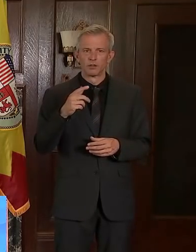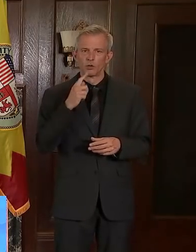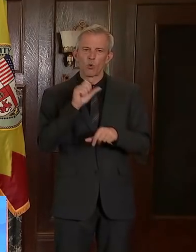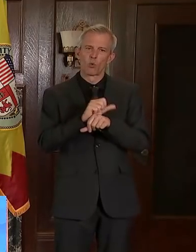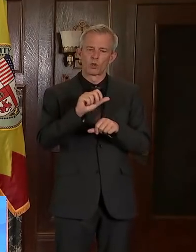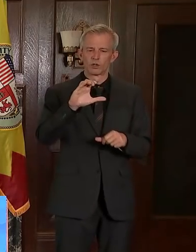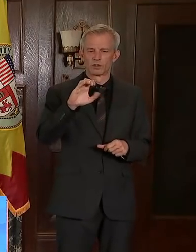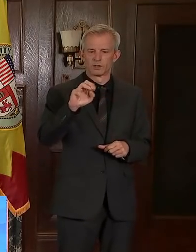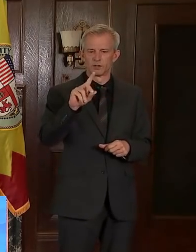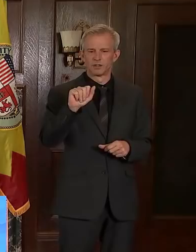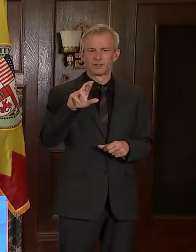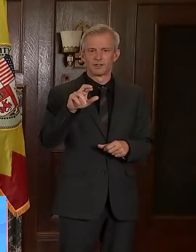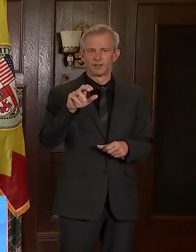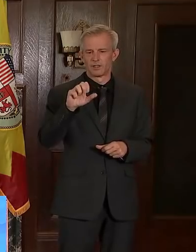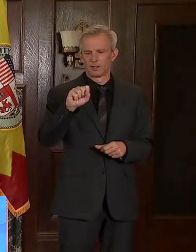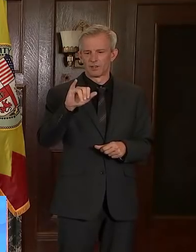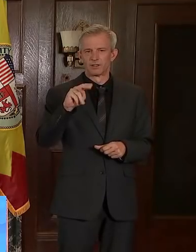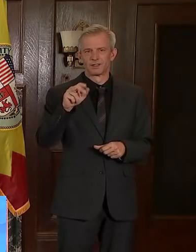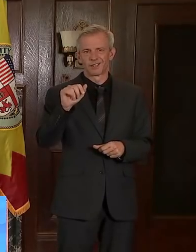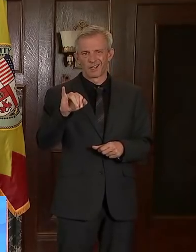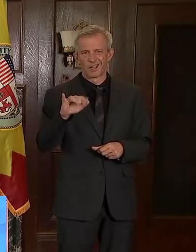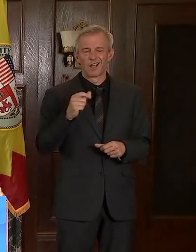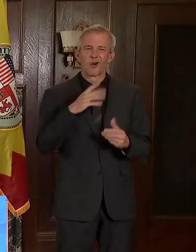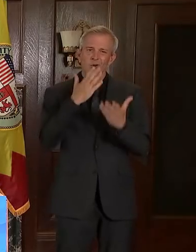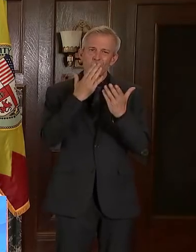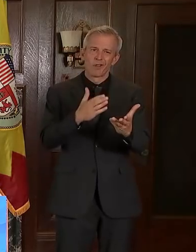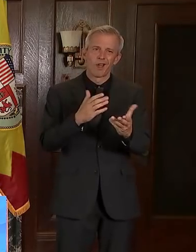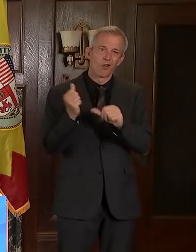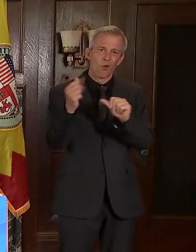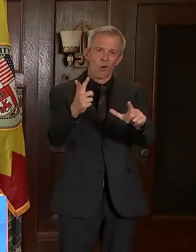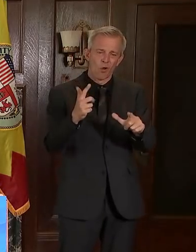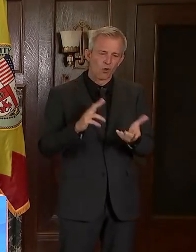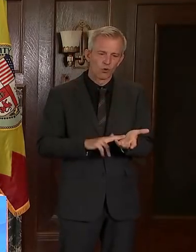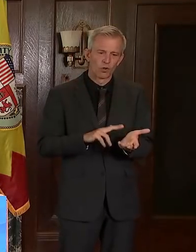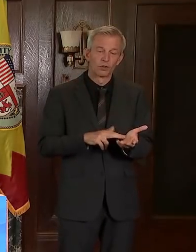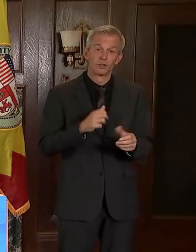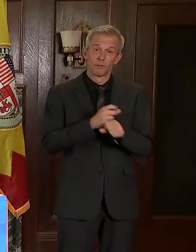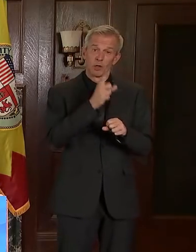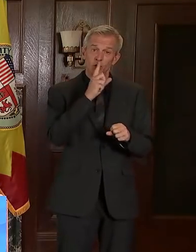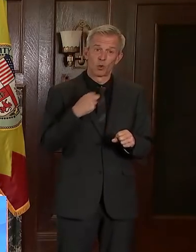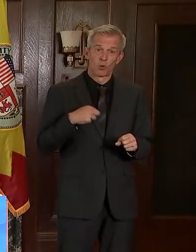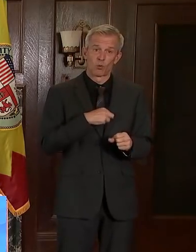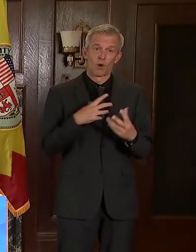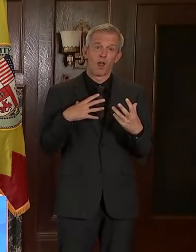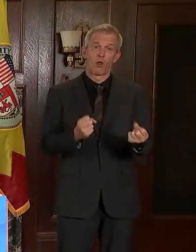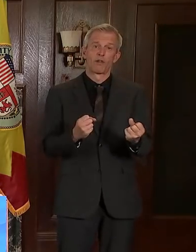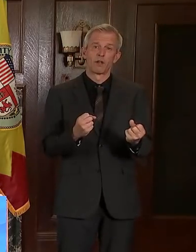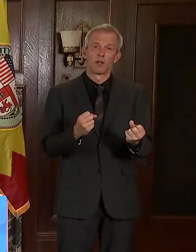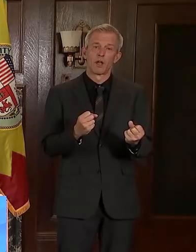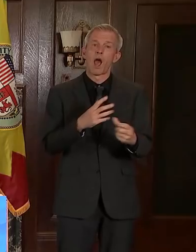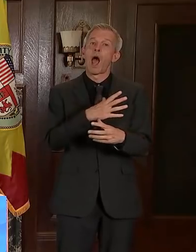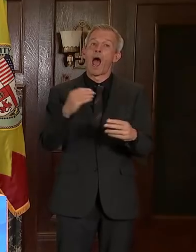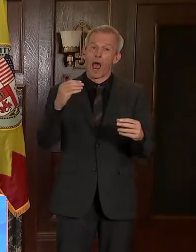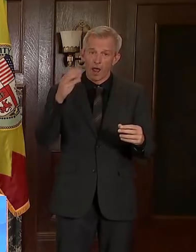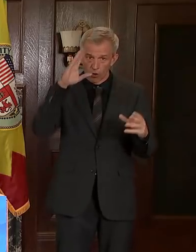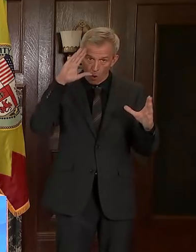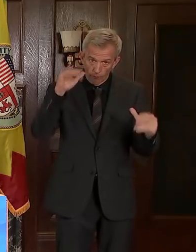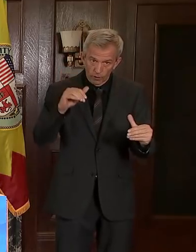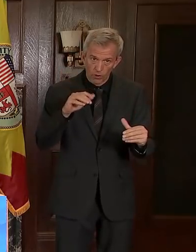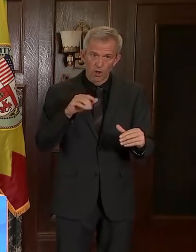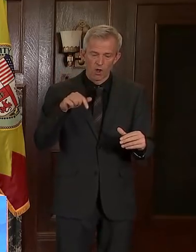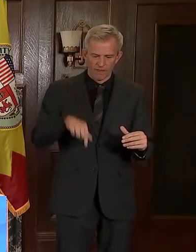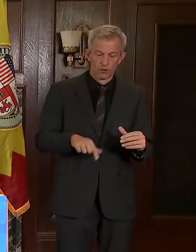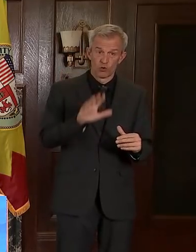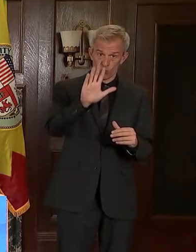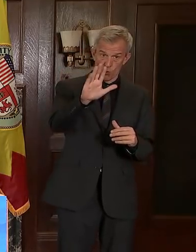each one of you who makes sure that we are not only healthy, but hopeful as well on this, your day and your